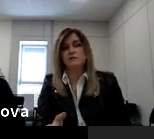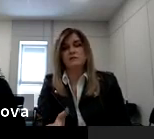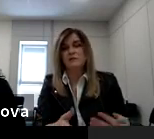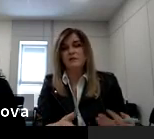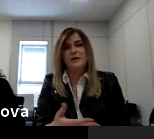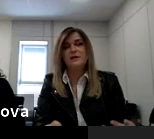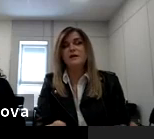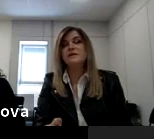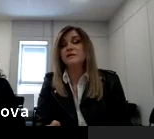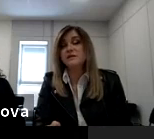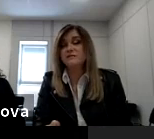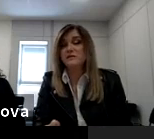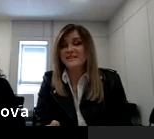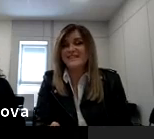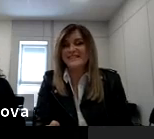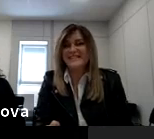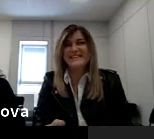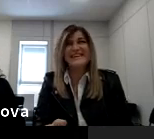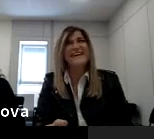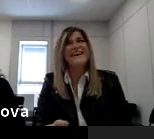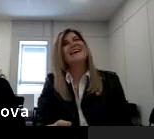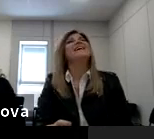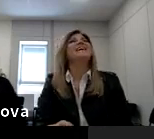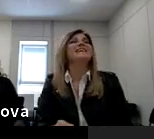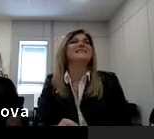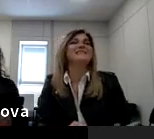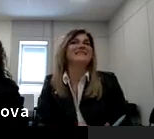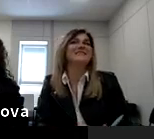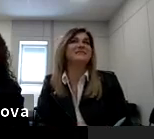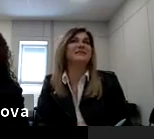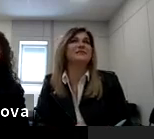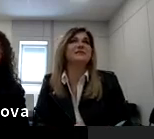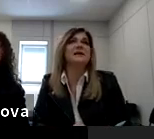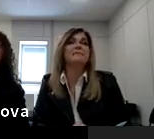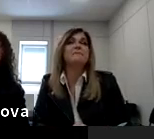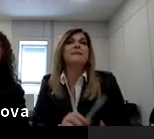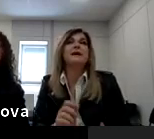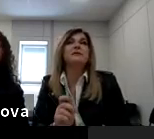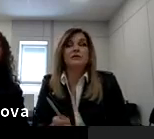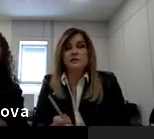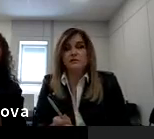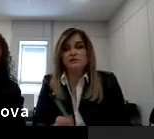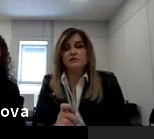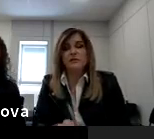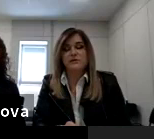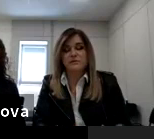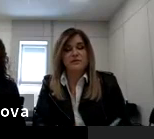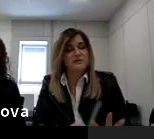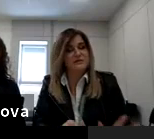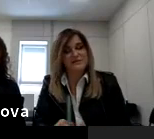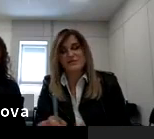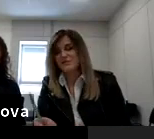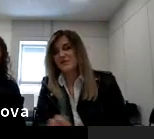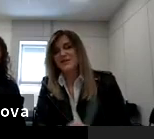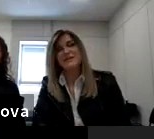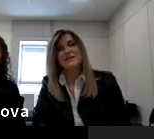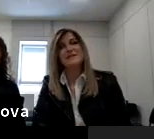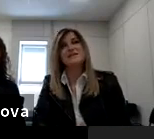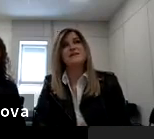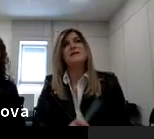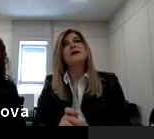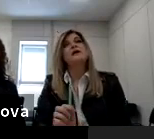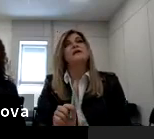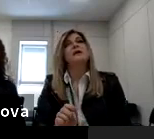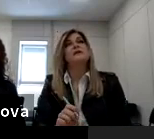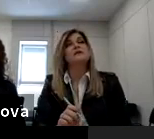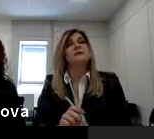aggressive in other aggressive places. Environment, yeah. Environment, yeah. And also, very important, sorry, Uliana, the last